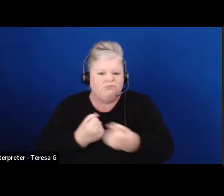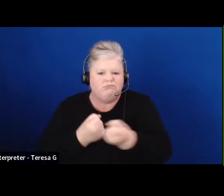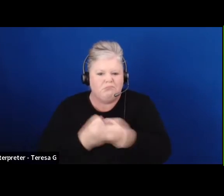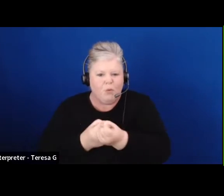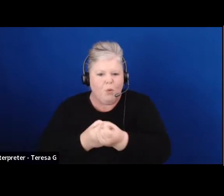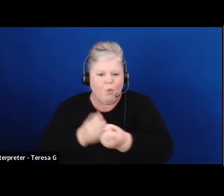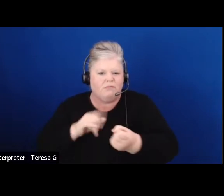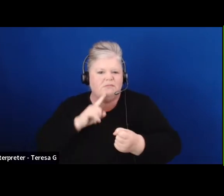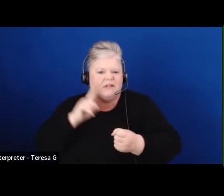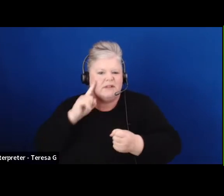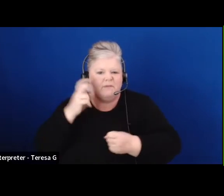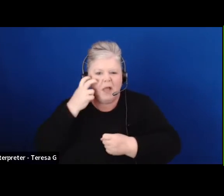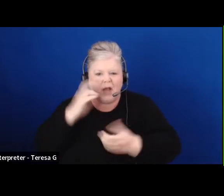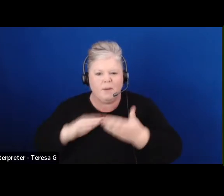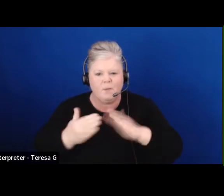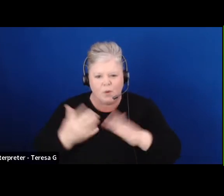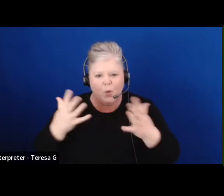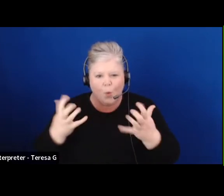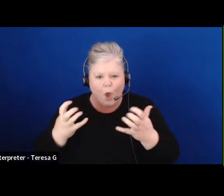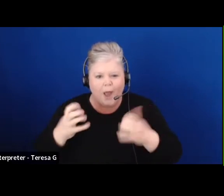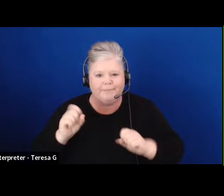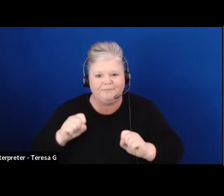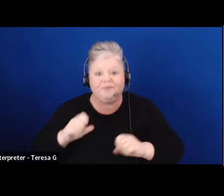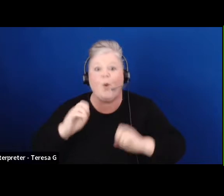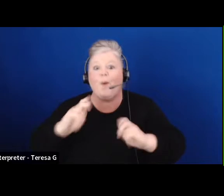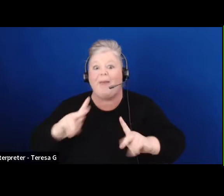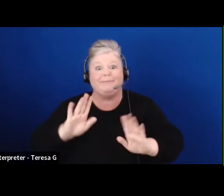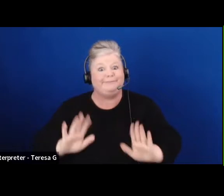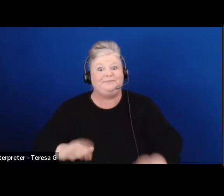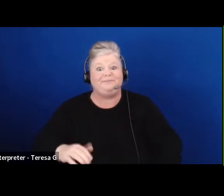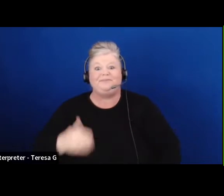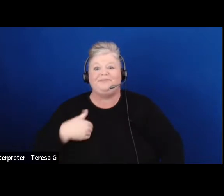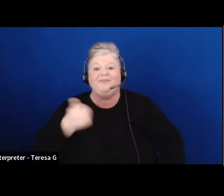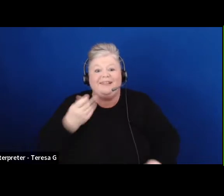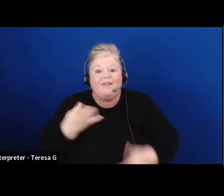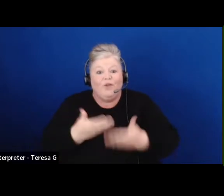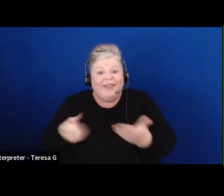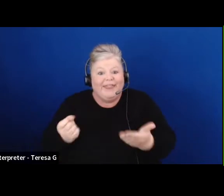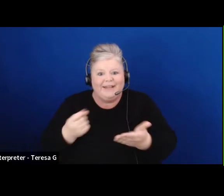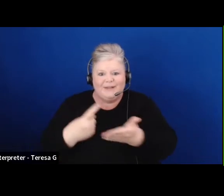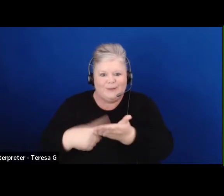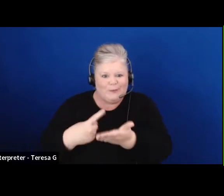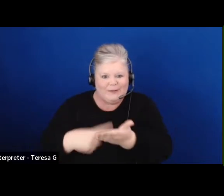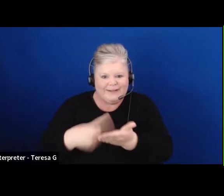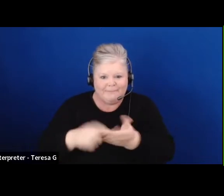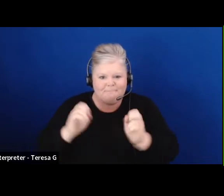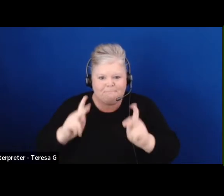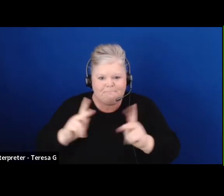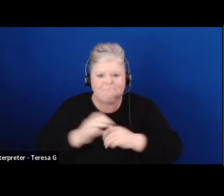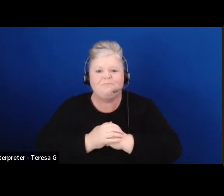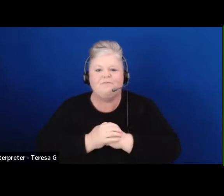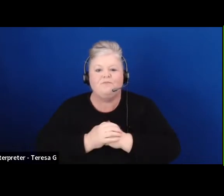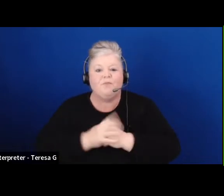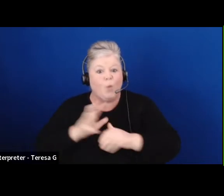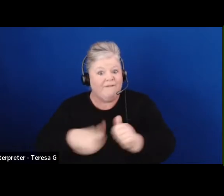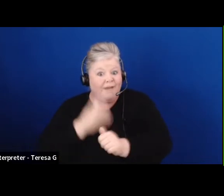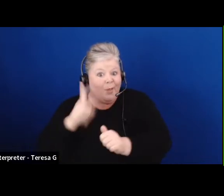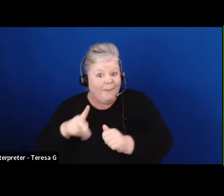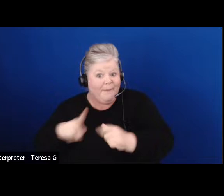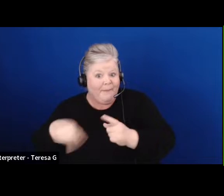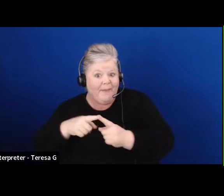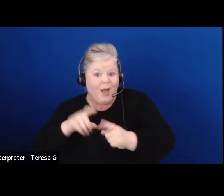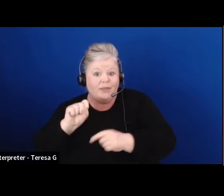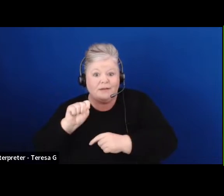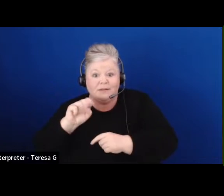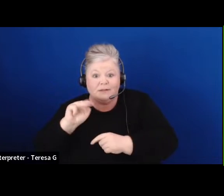So let me see. Gosh, I've got a smattering of things. I wanted to follow up a little bit on the smoke alarm walk,